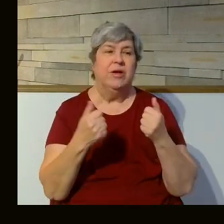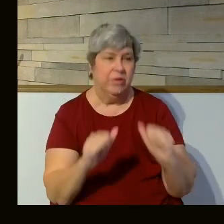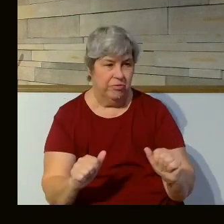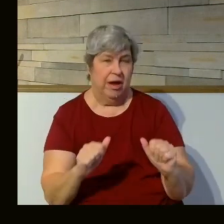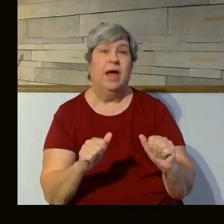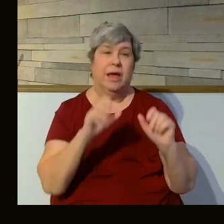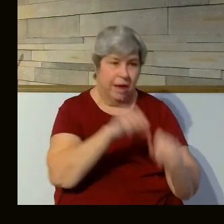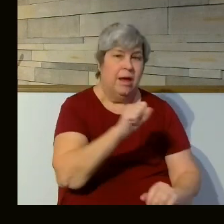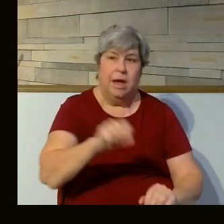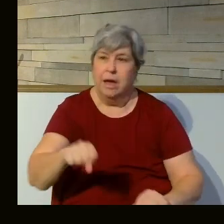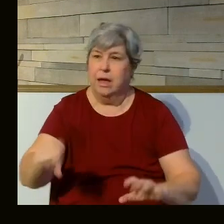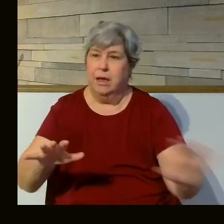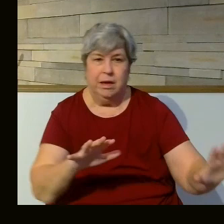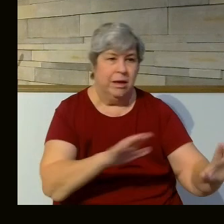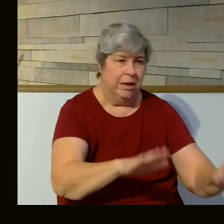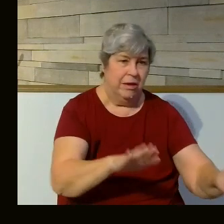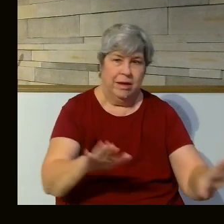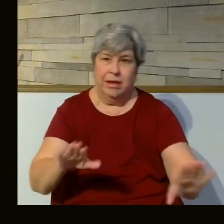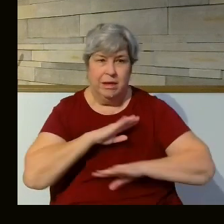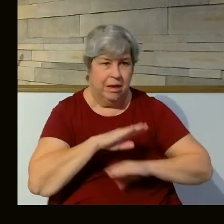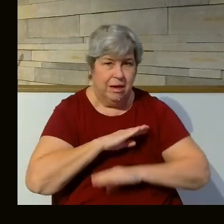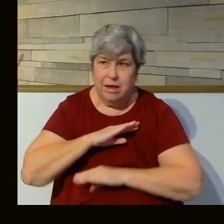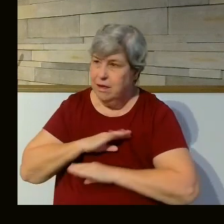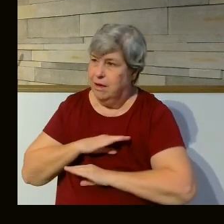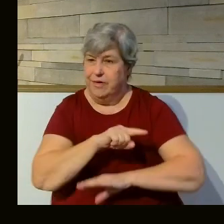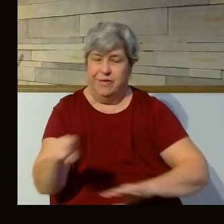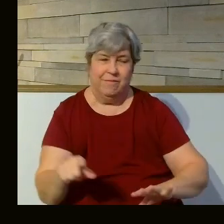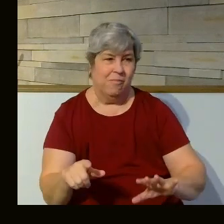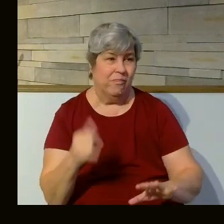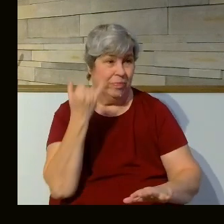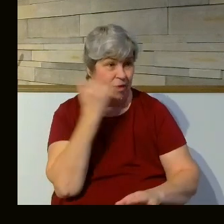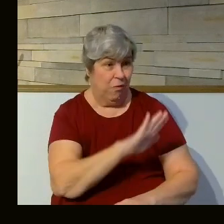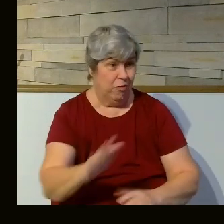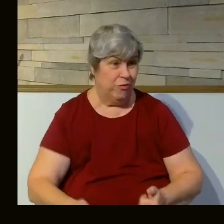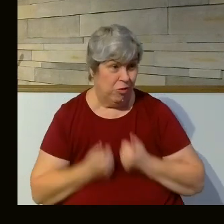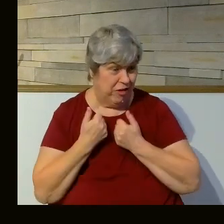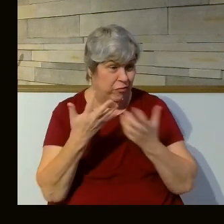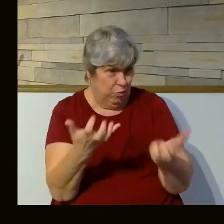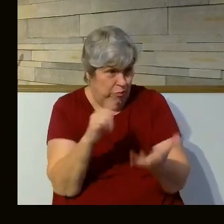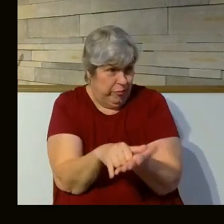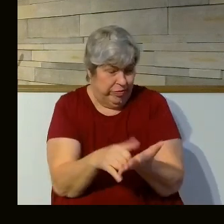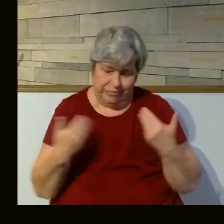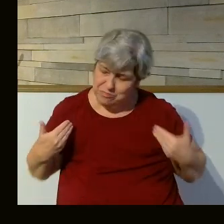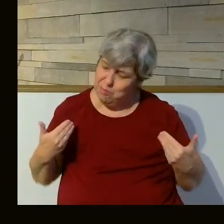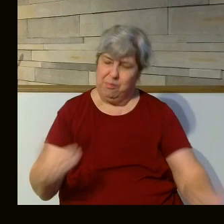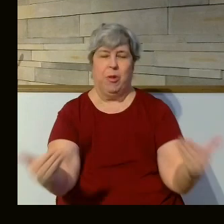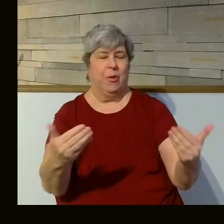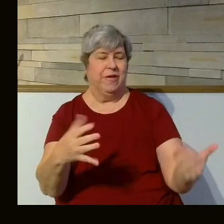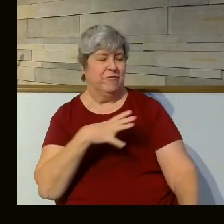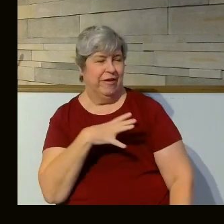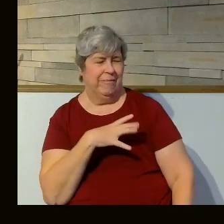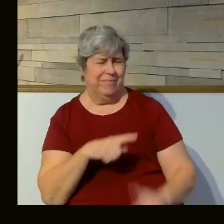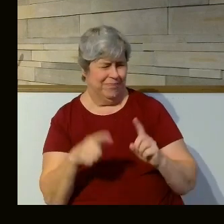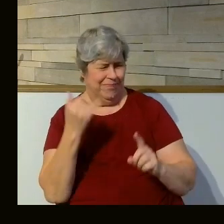as many people we know as happy as possible. Now, if that's the life you want, go for it. But